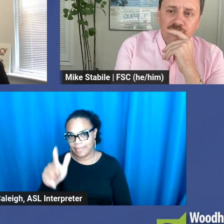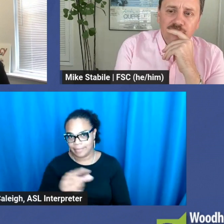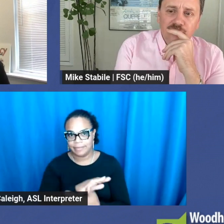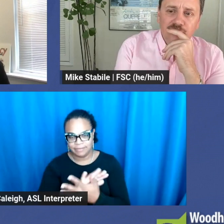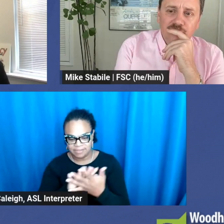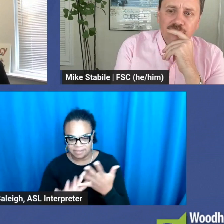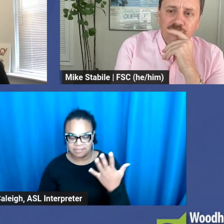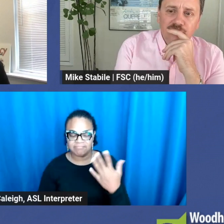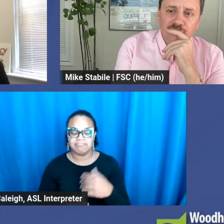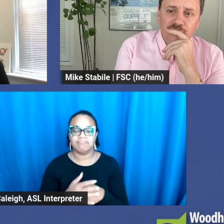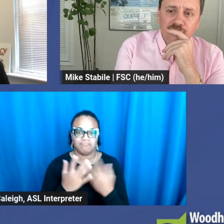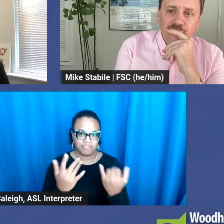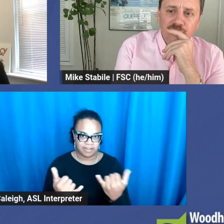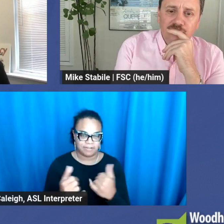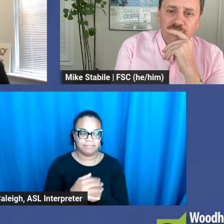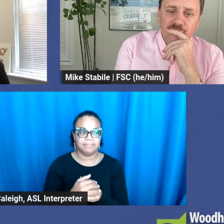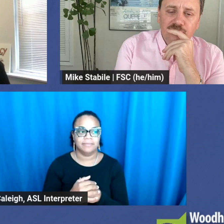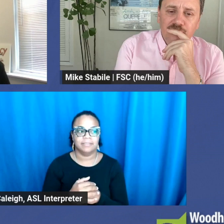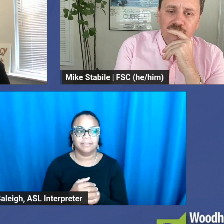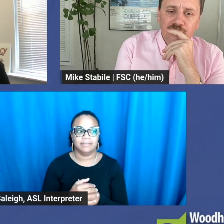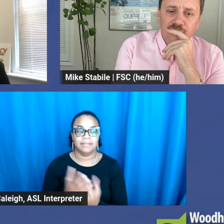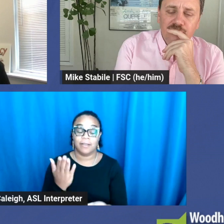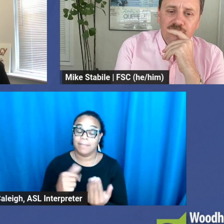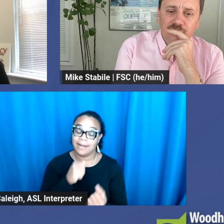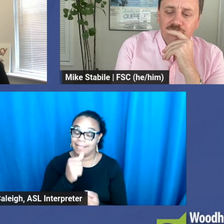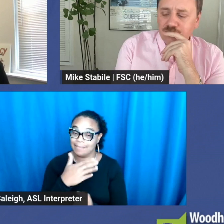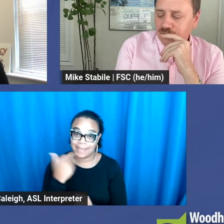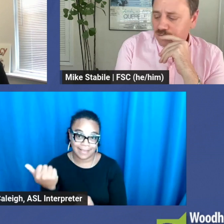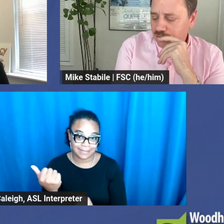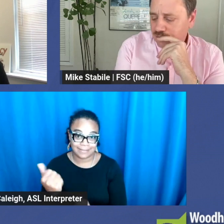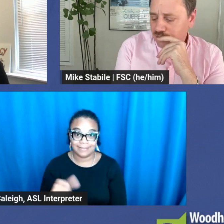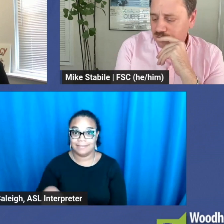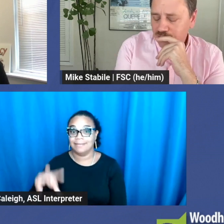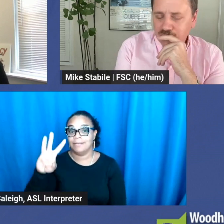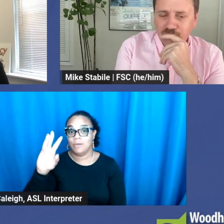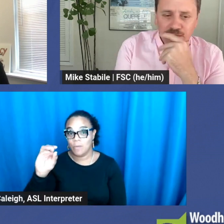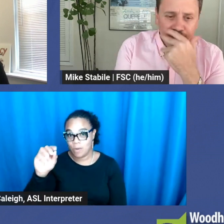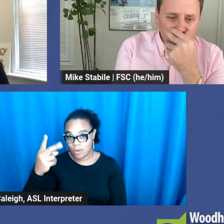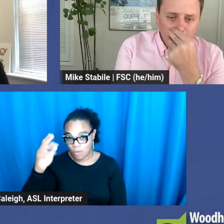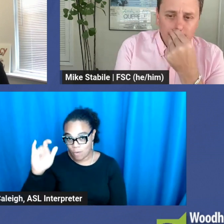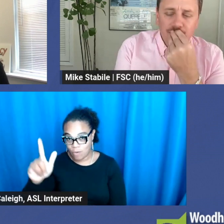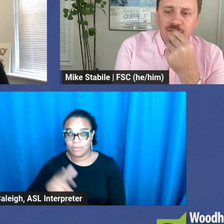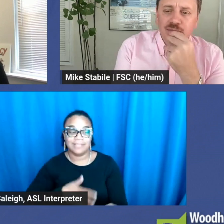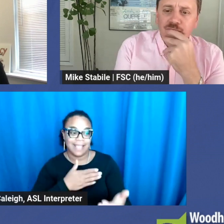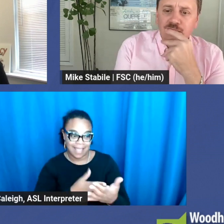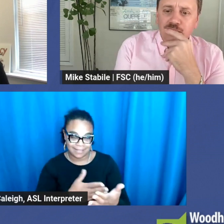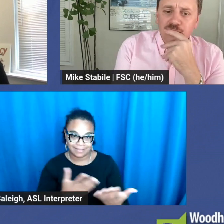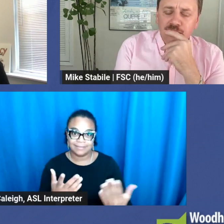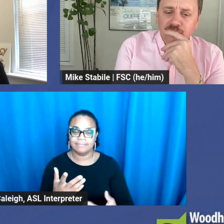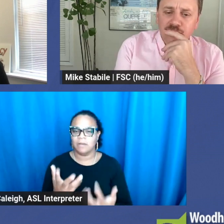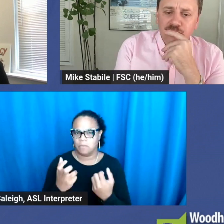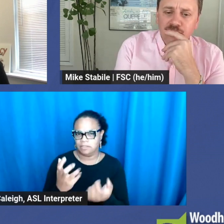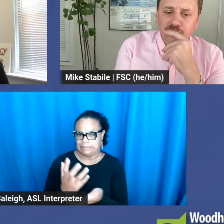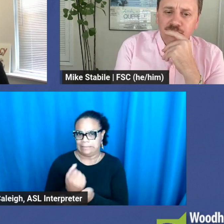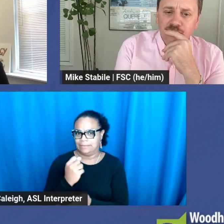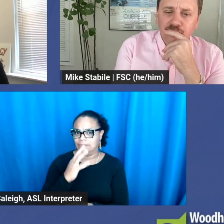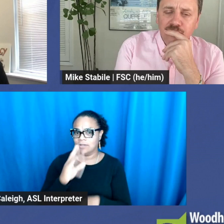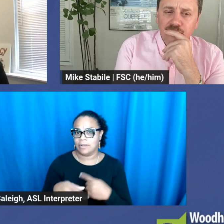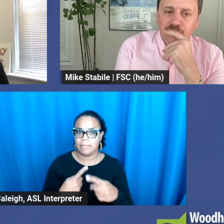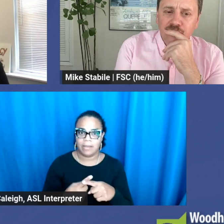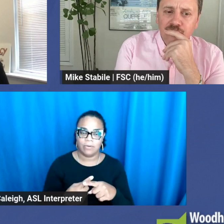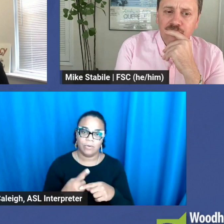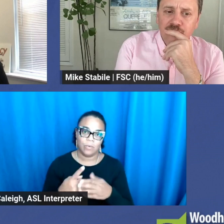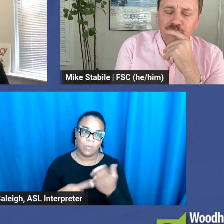that might not be the best, that Woodhull stands in opposition to. I'd like to talk a little bit about what we